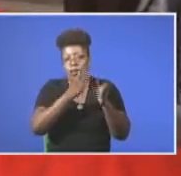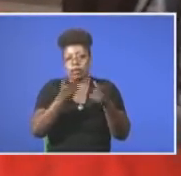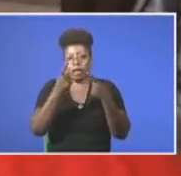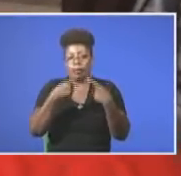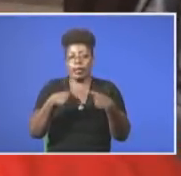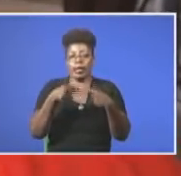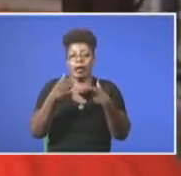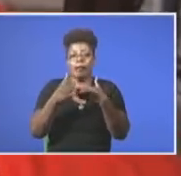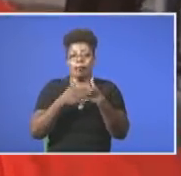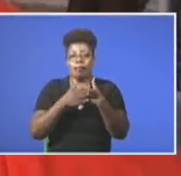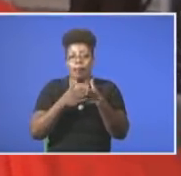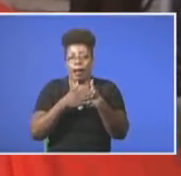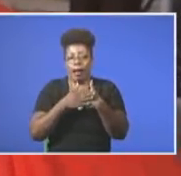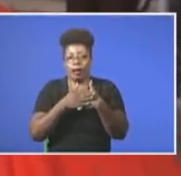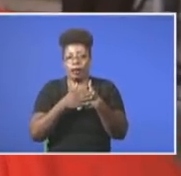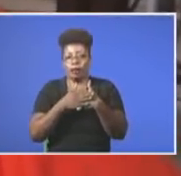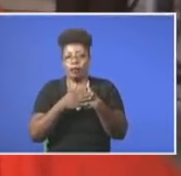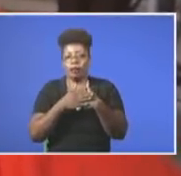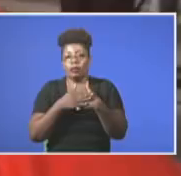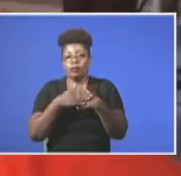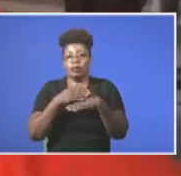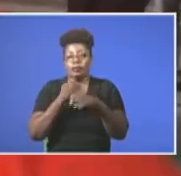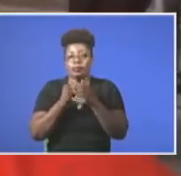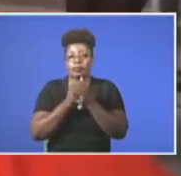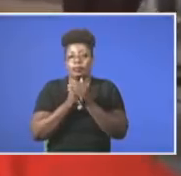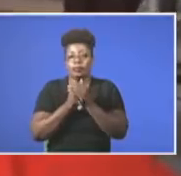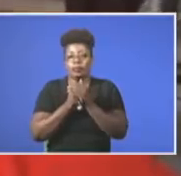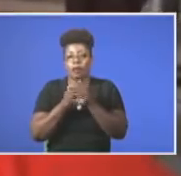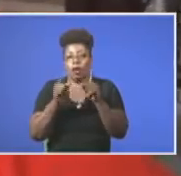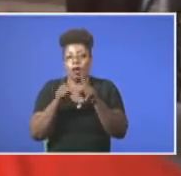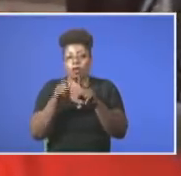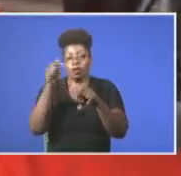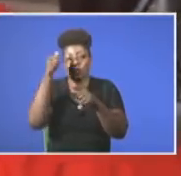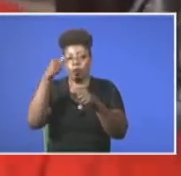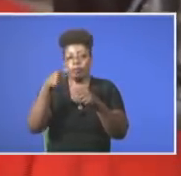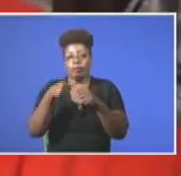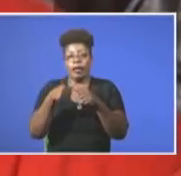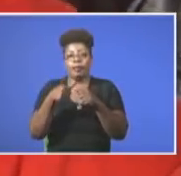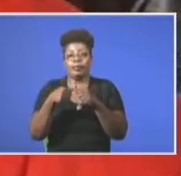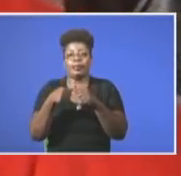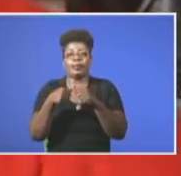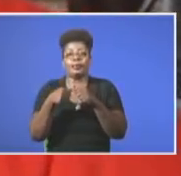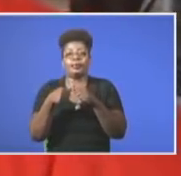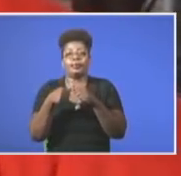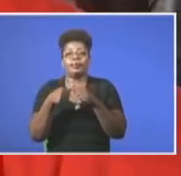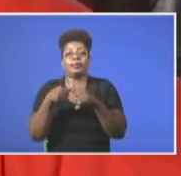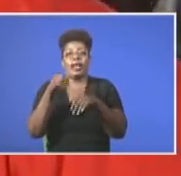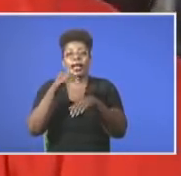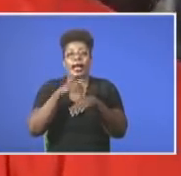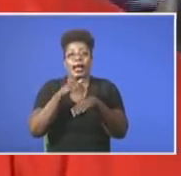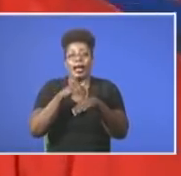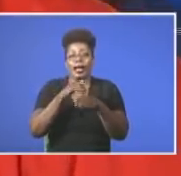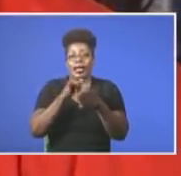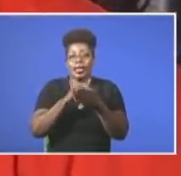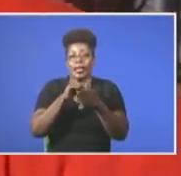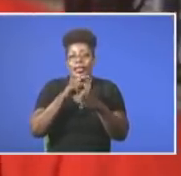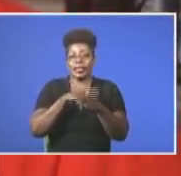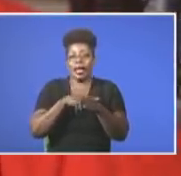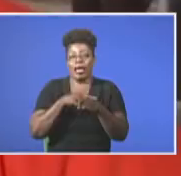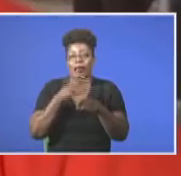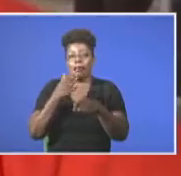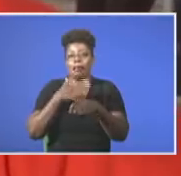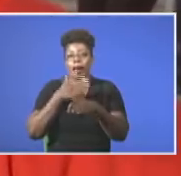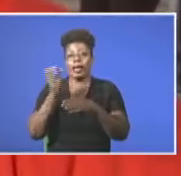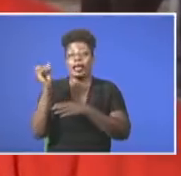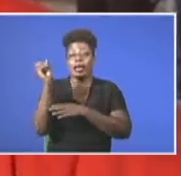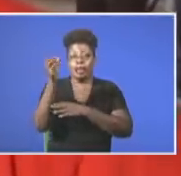back, right, on us, right? But I also remember at that time, my pitcher,